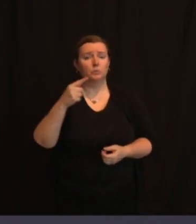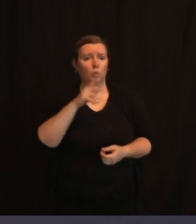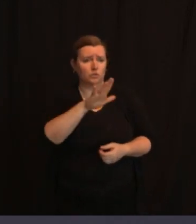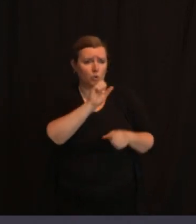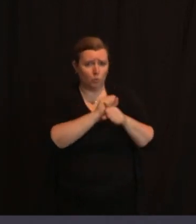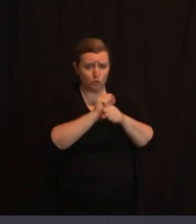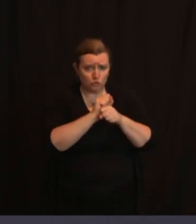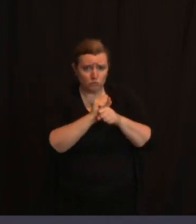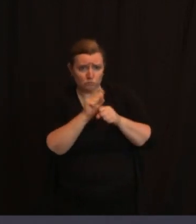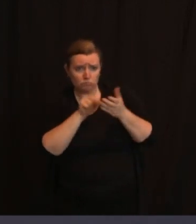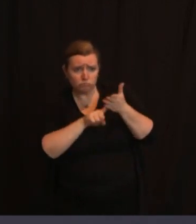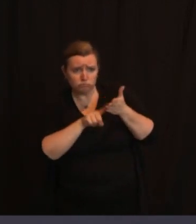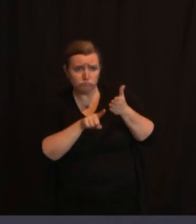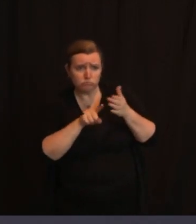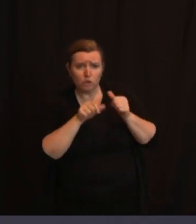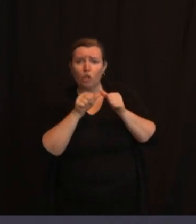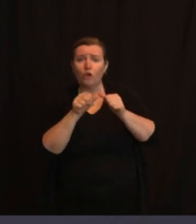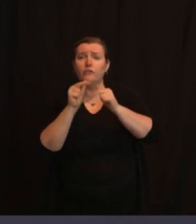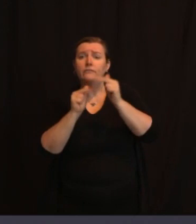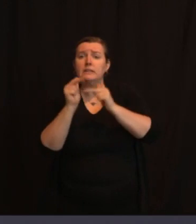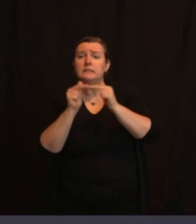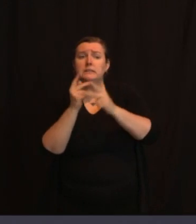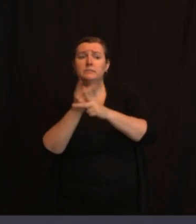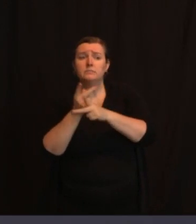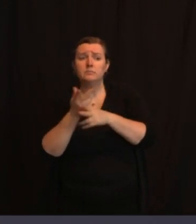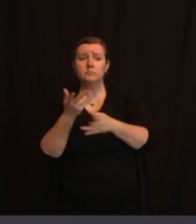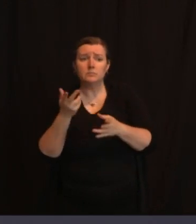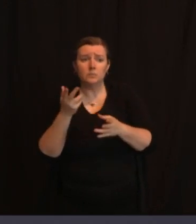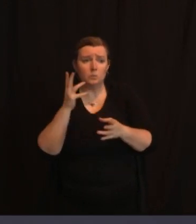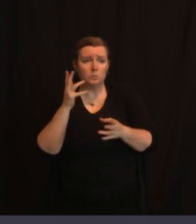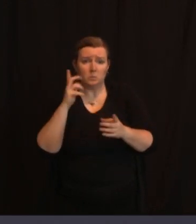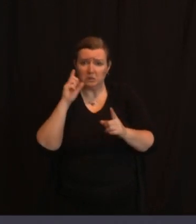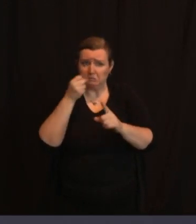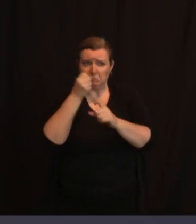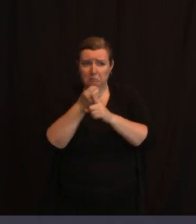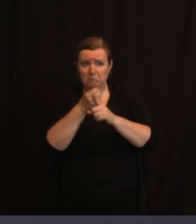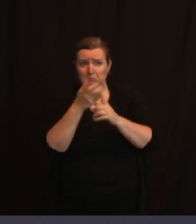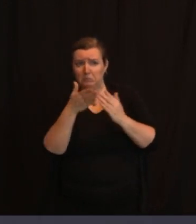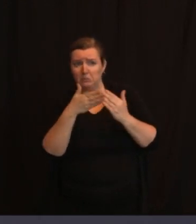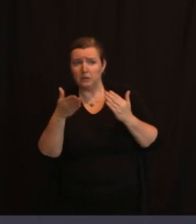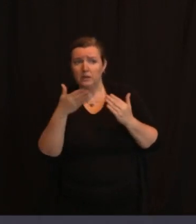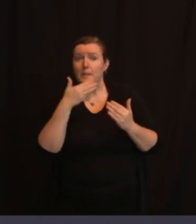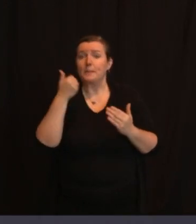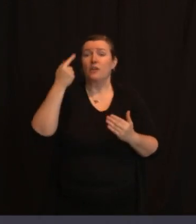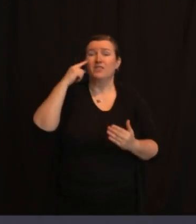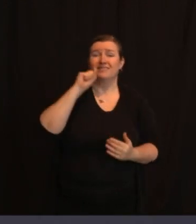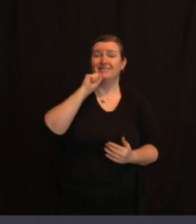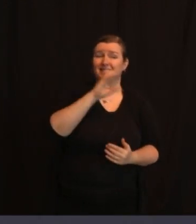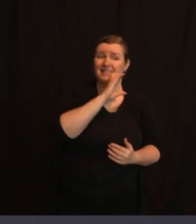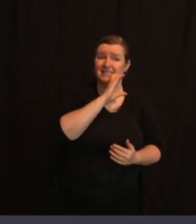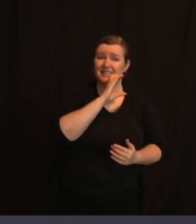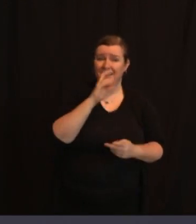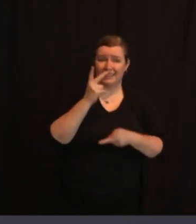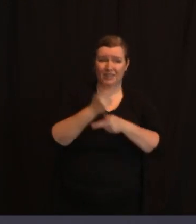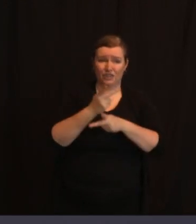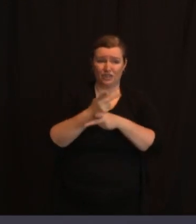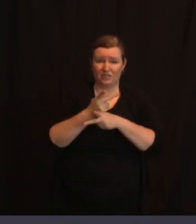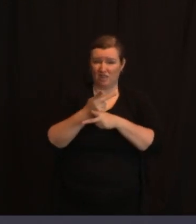long-term repercussions for the elder care industry. For the what? For the elder care industry, for the long-term care